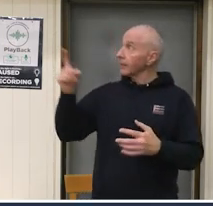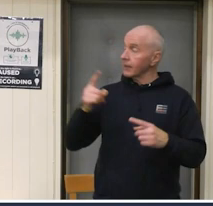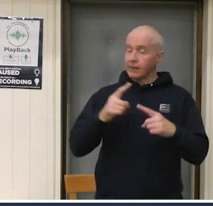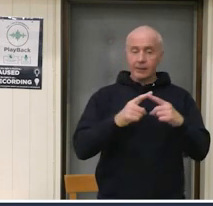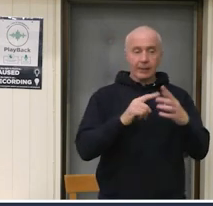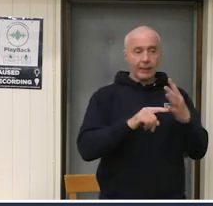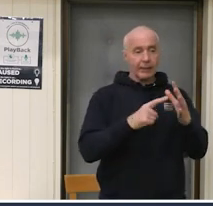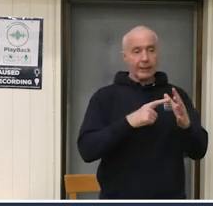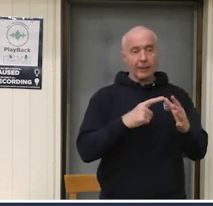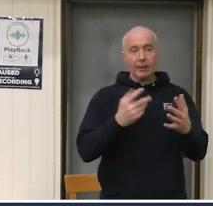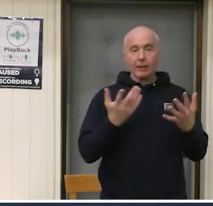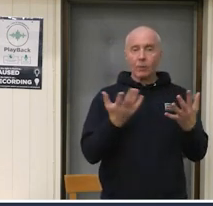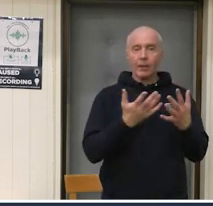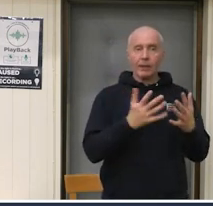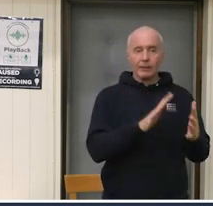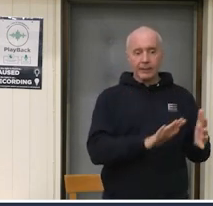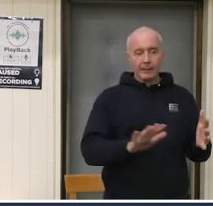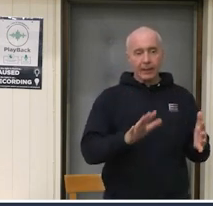France in Cadarache.